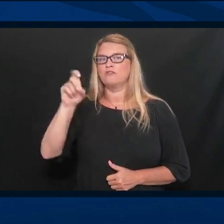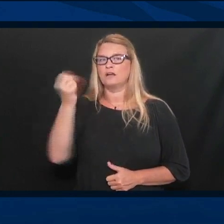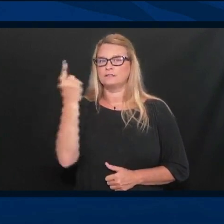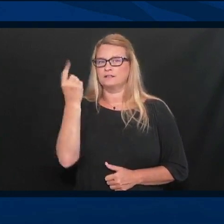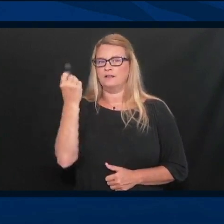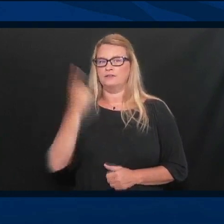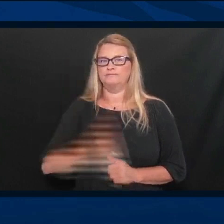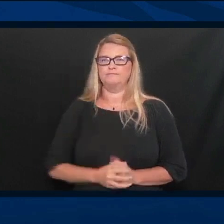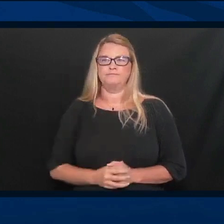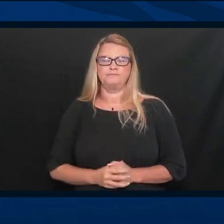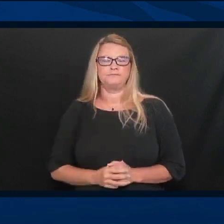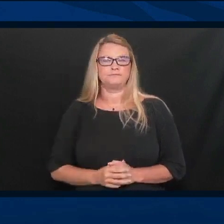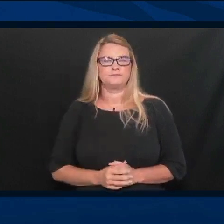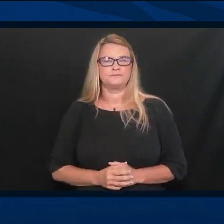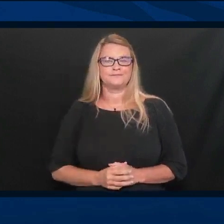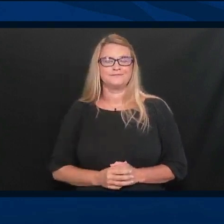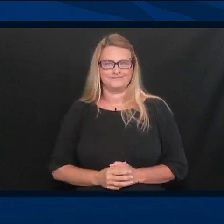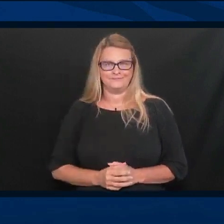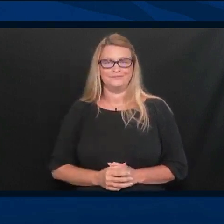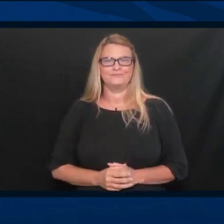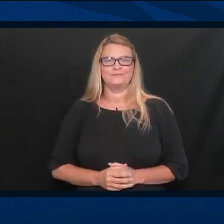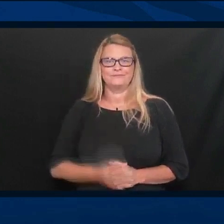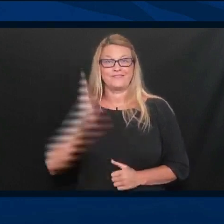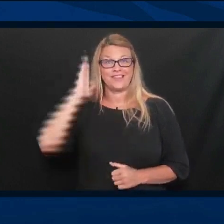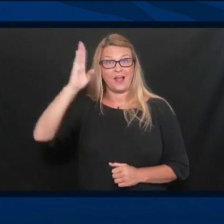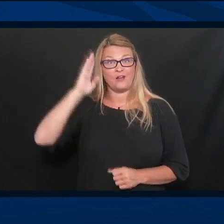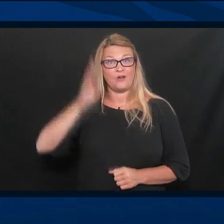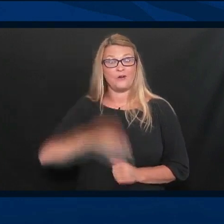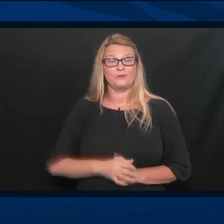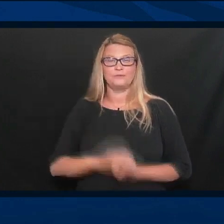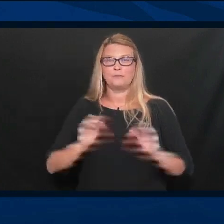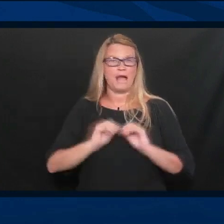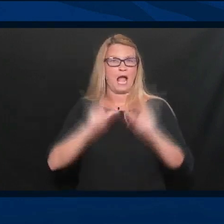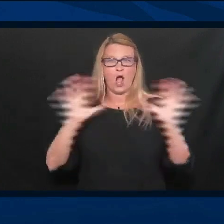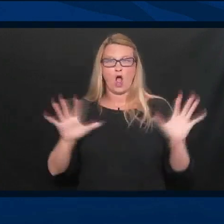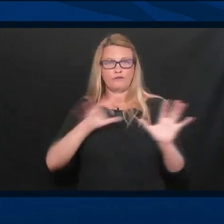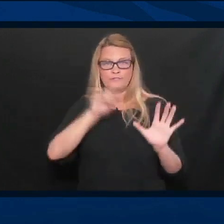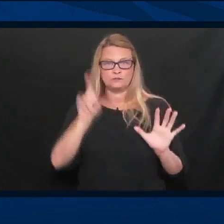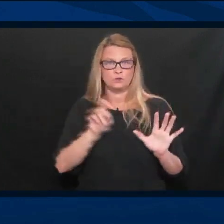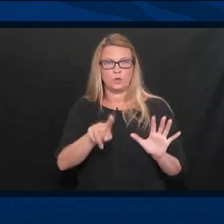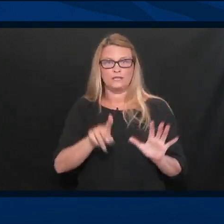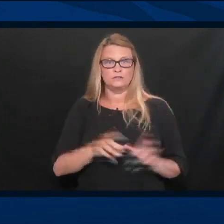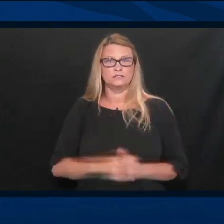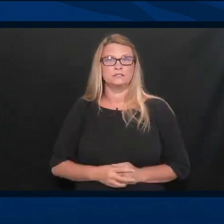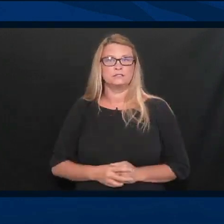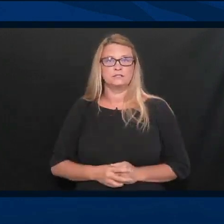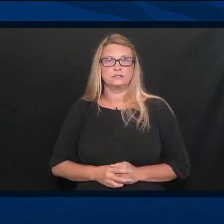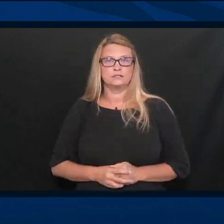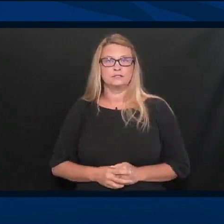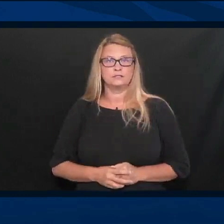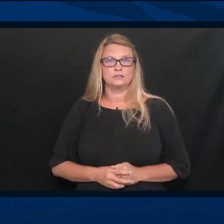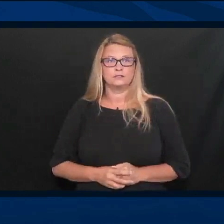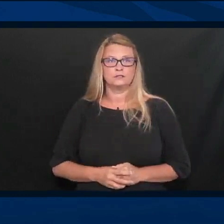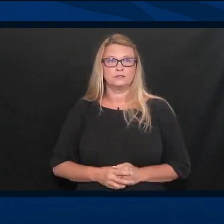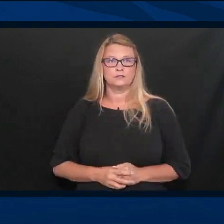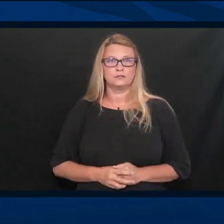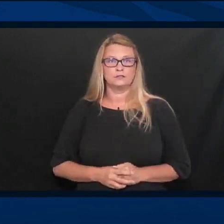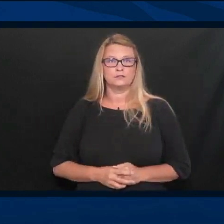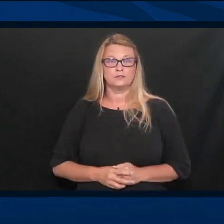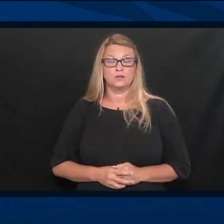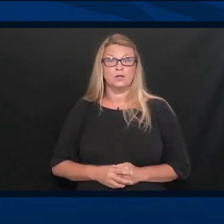Thank you for taking my question. I guess the obvious thing in the room is, Governor, if you want to move